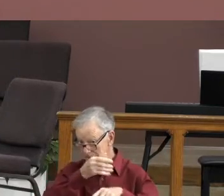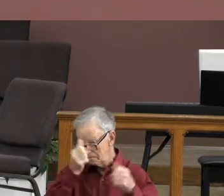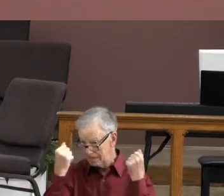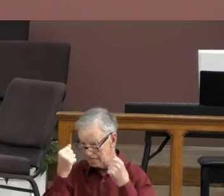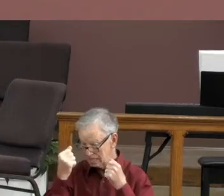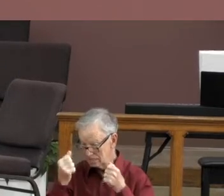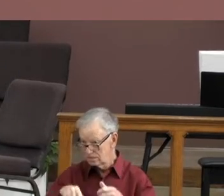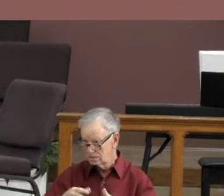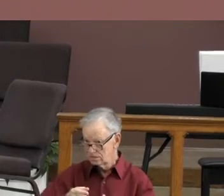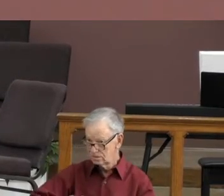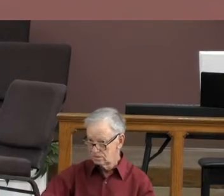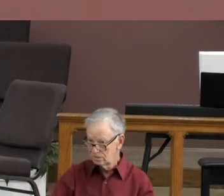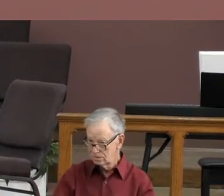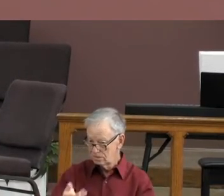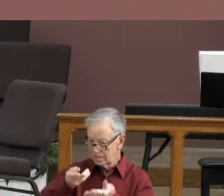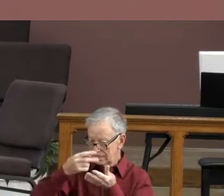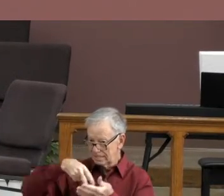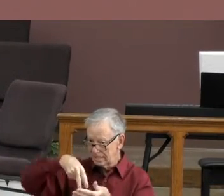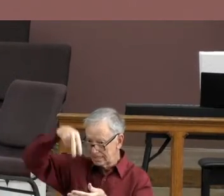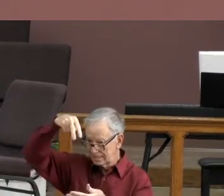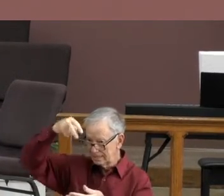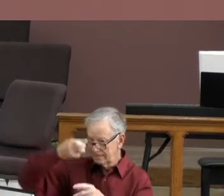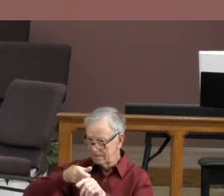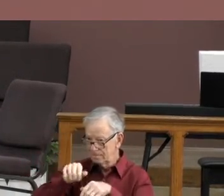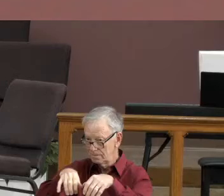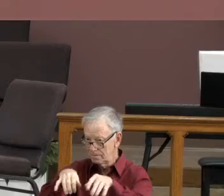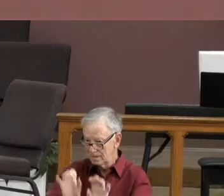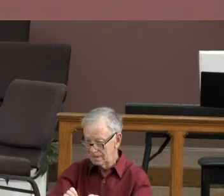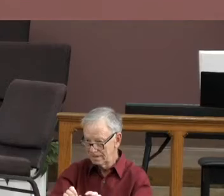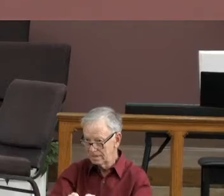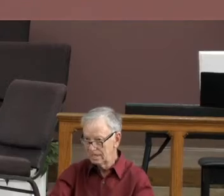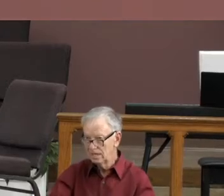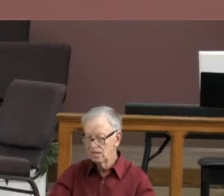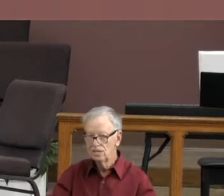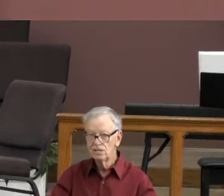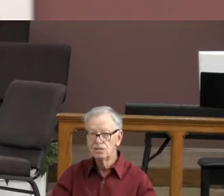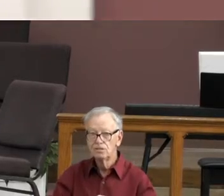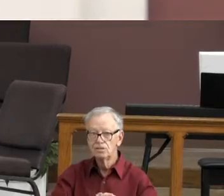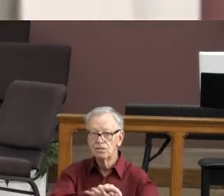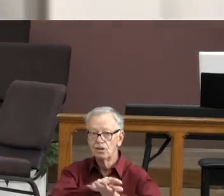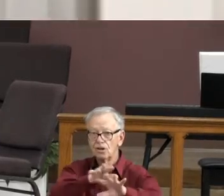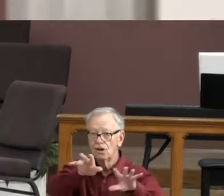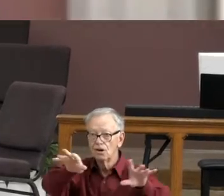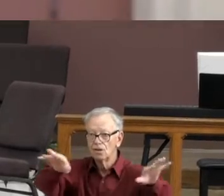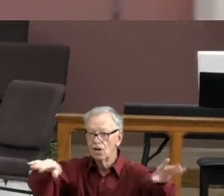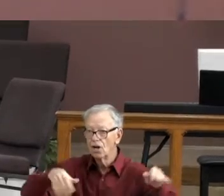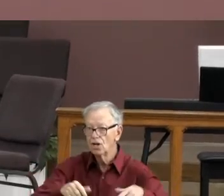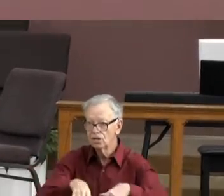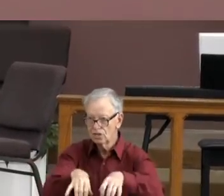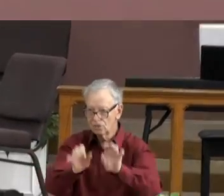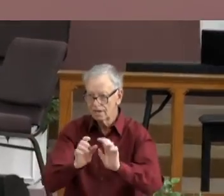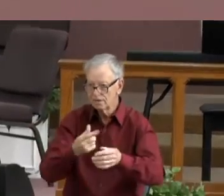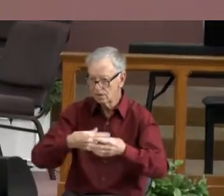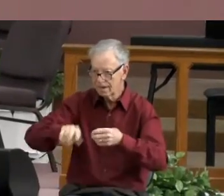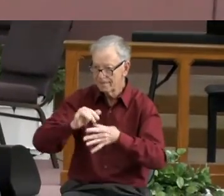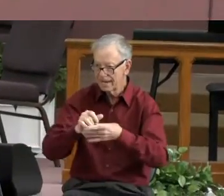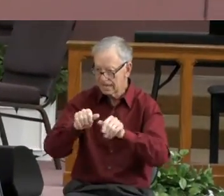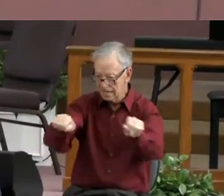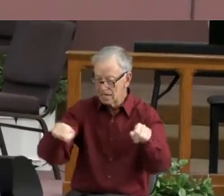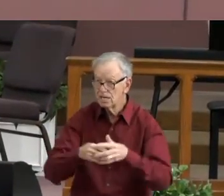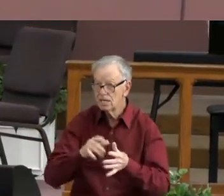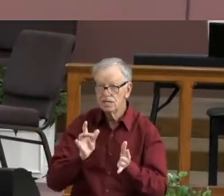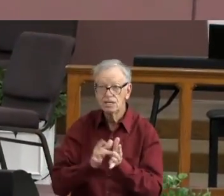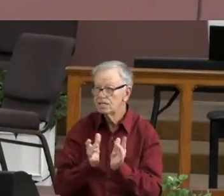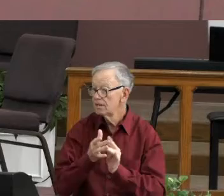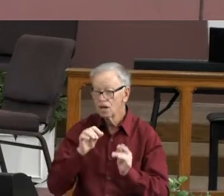His one and only Son out of that tomb, it spilled over into all the tombs around that area. Jesus wasn't the only